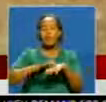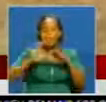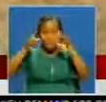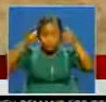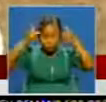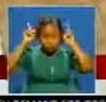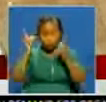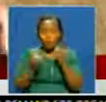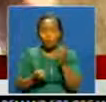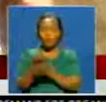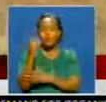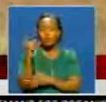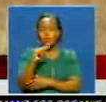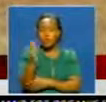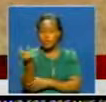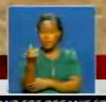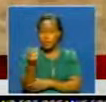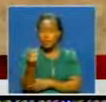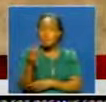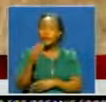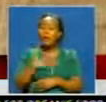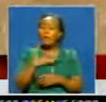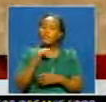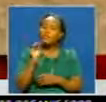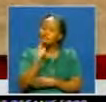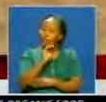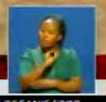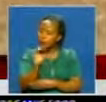Kenya. Nikataka kusihi wakulima wenzangu,